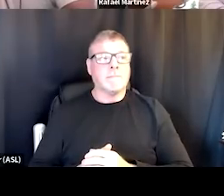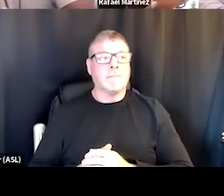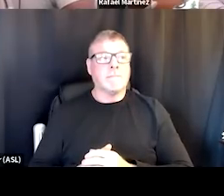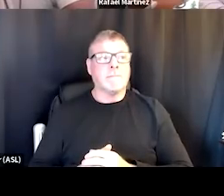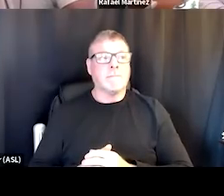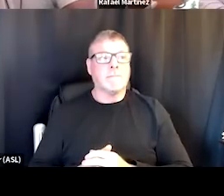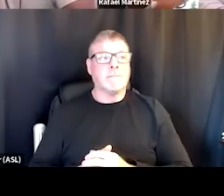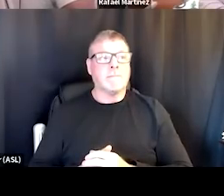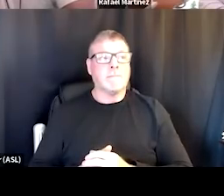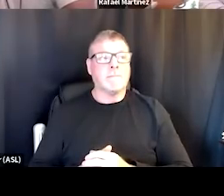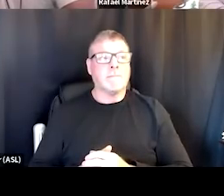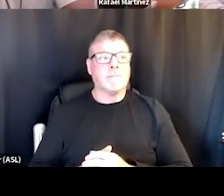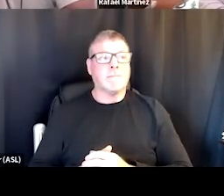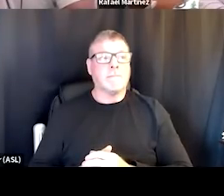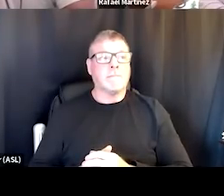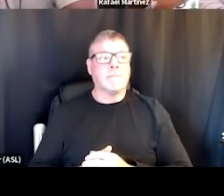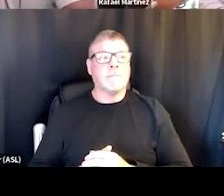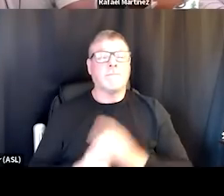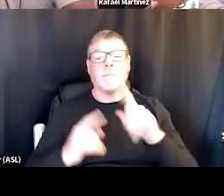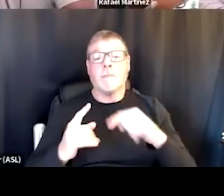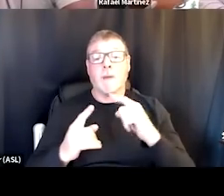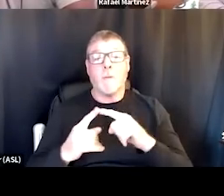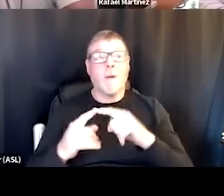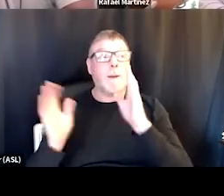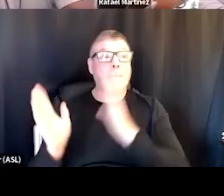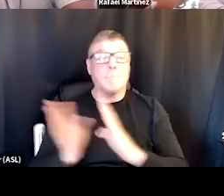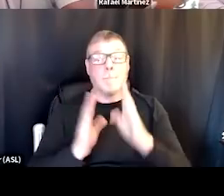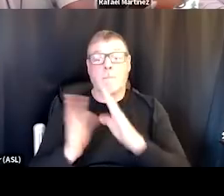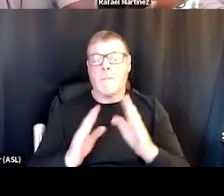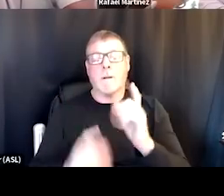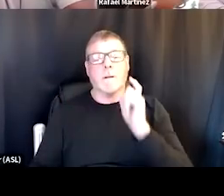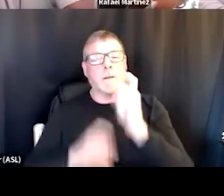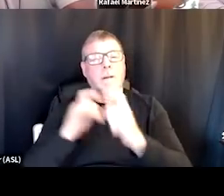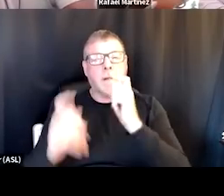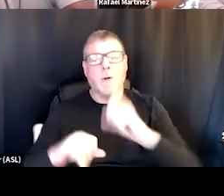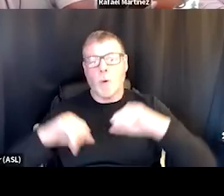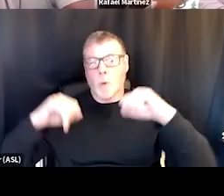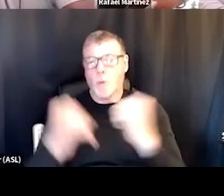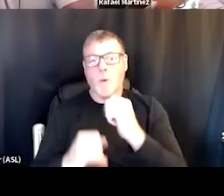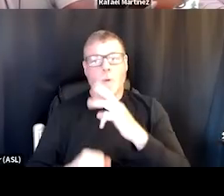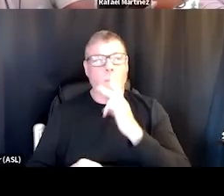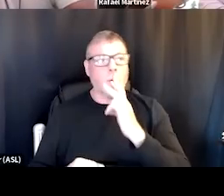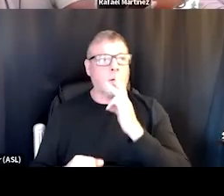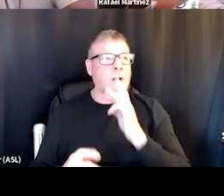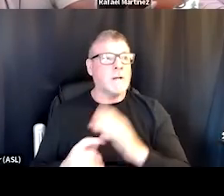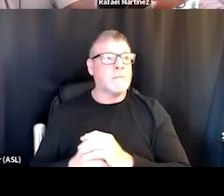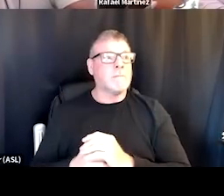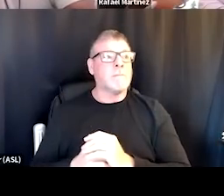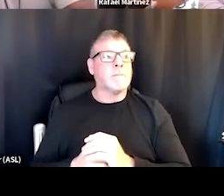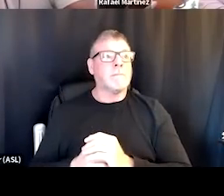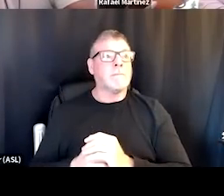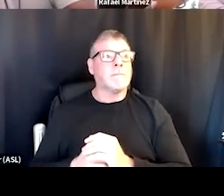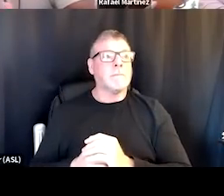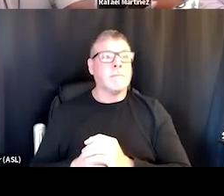Okay. When it comes to prepping, lots of cold water in hot summers, obviously